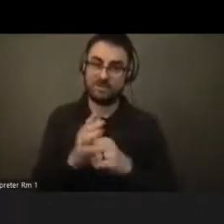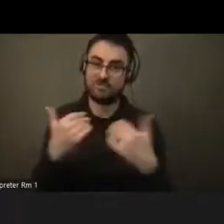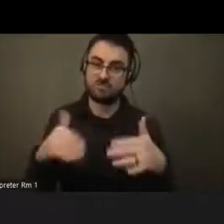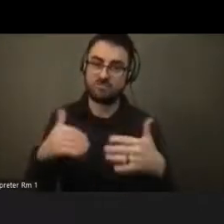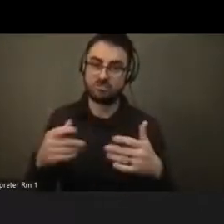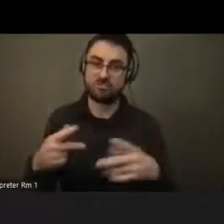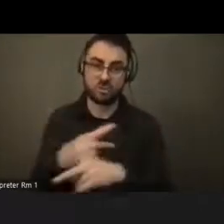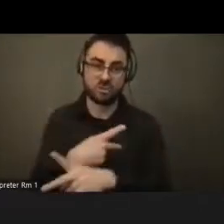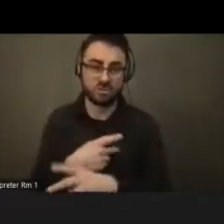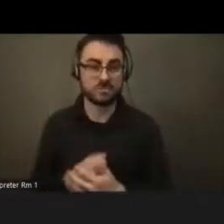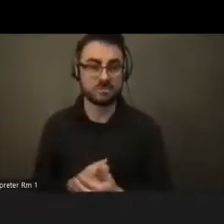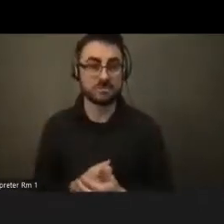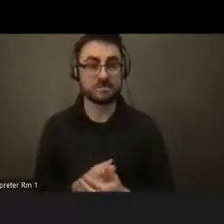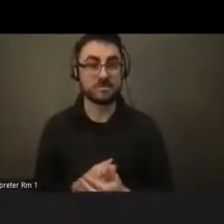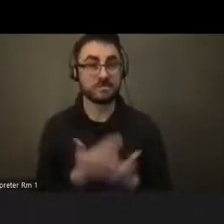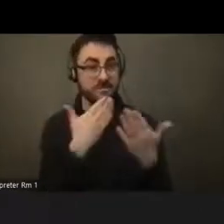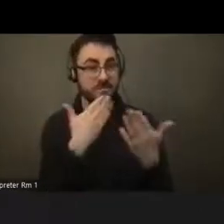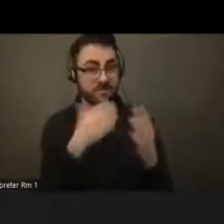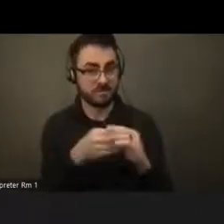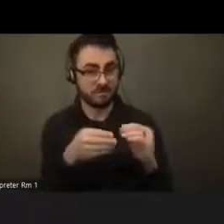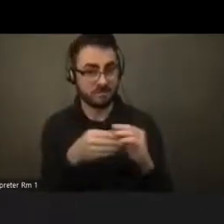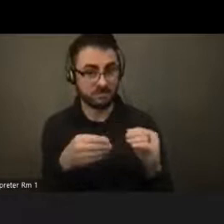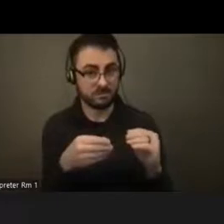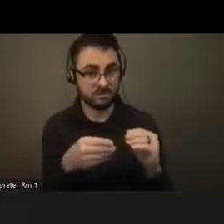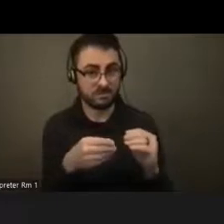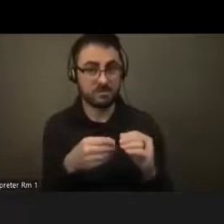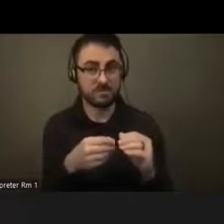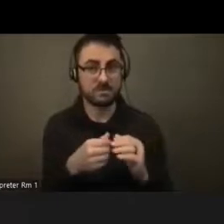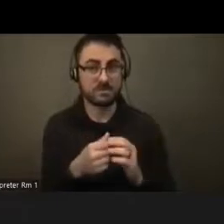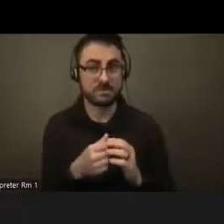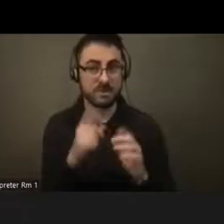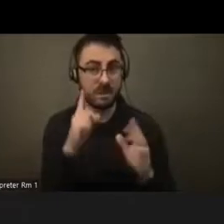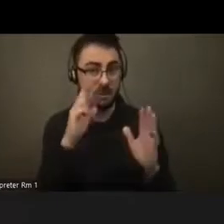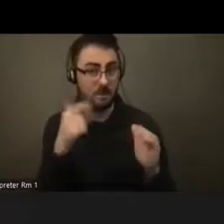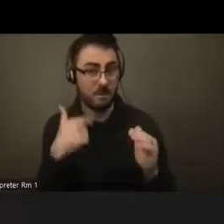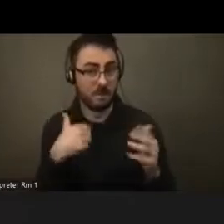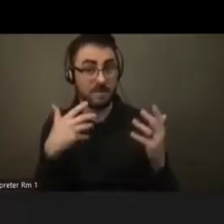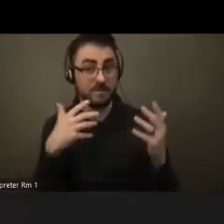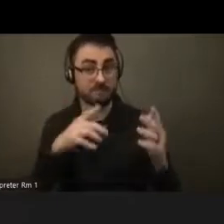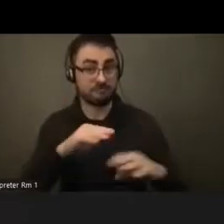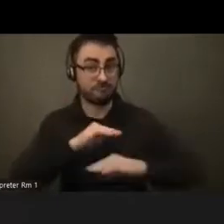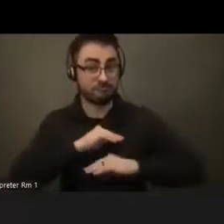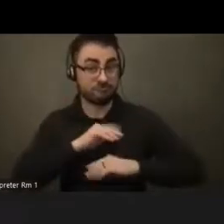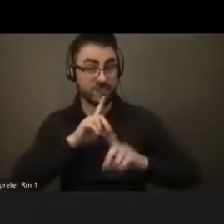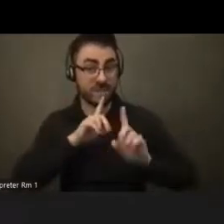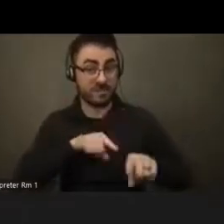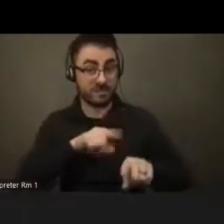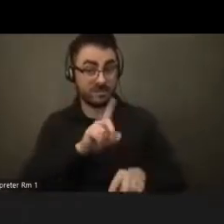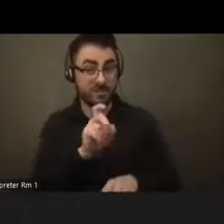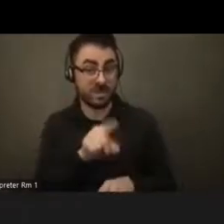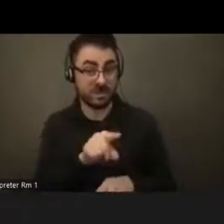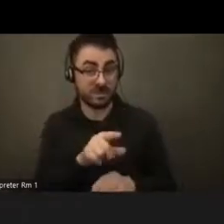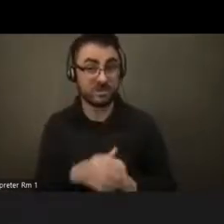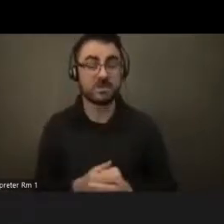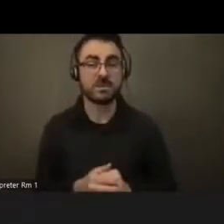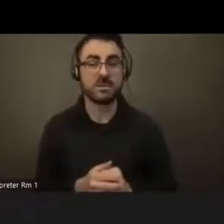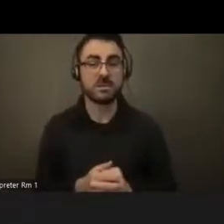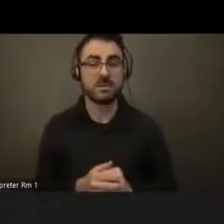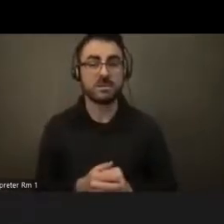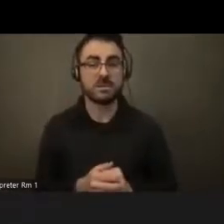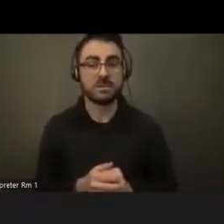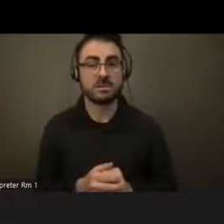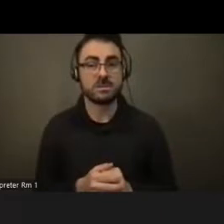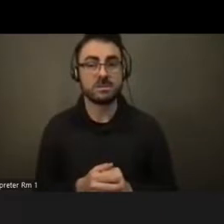very much. I hope that I've sufficiently answered your question, that we have